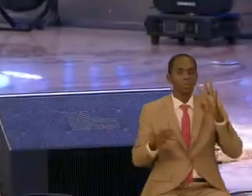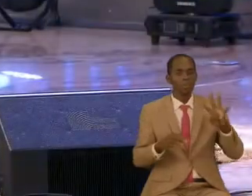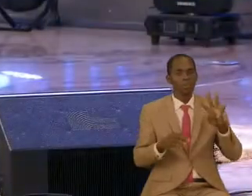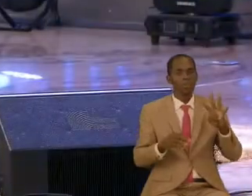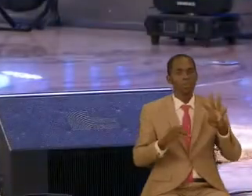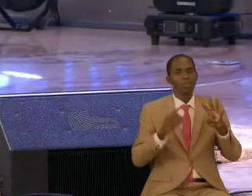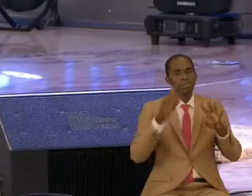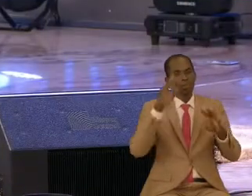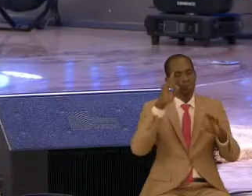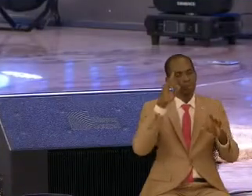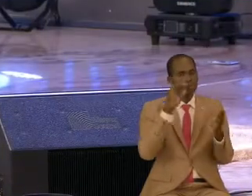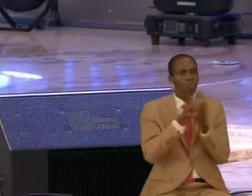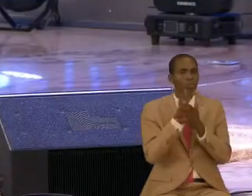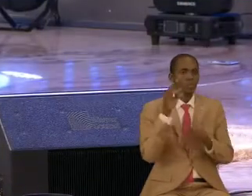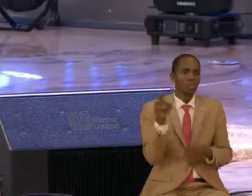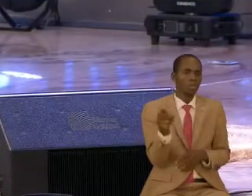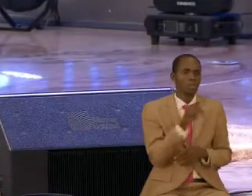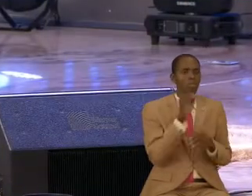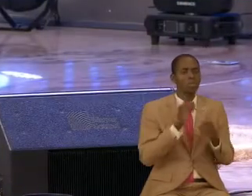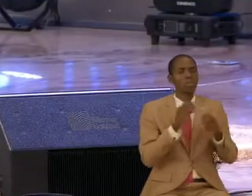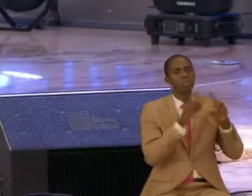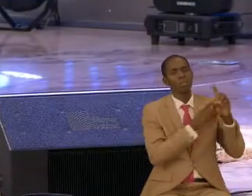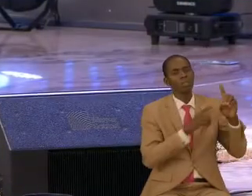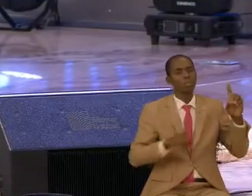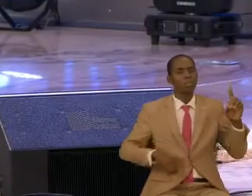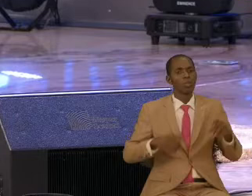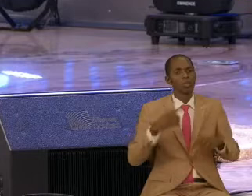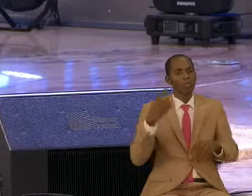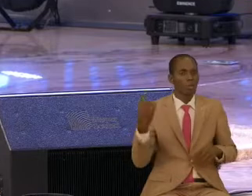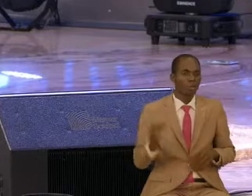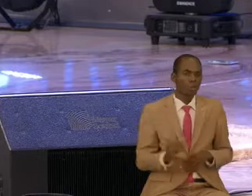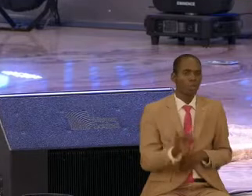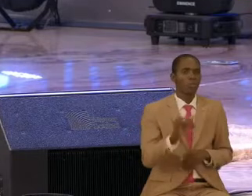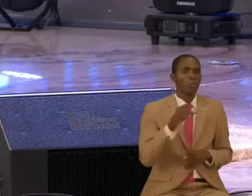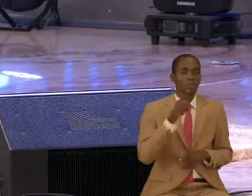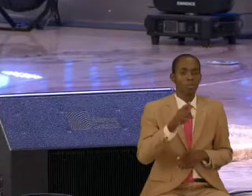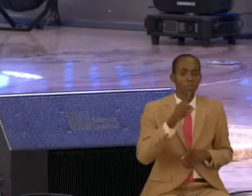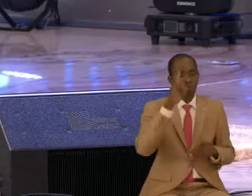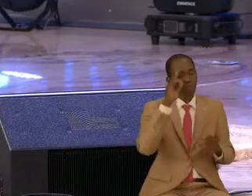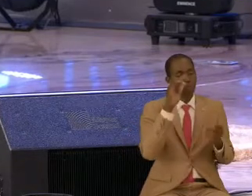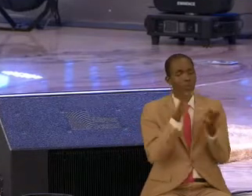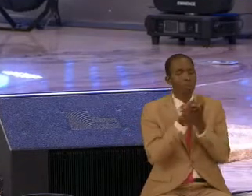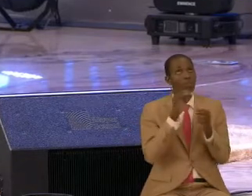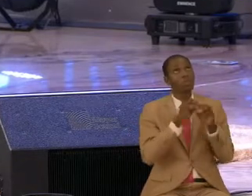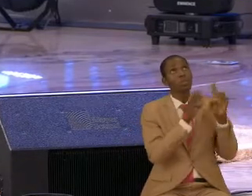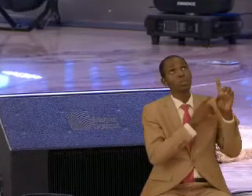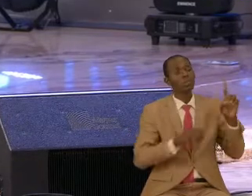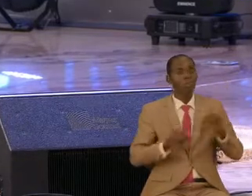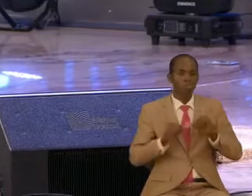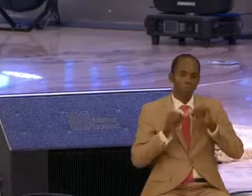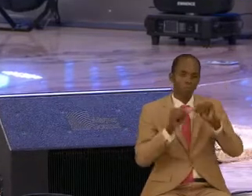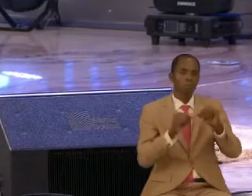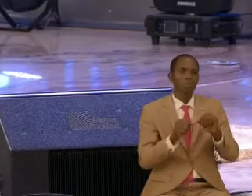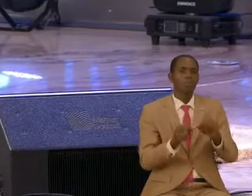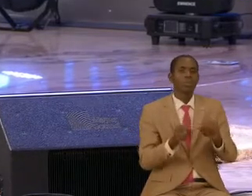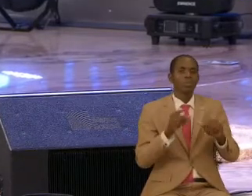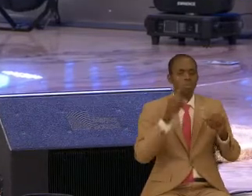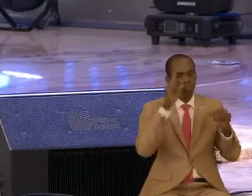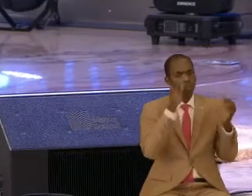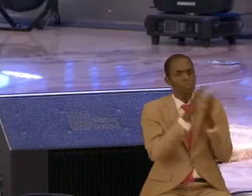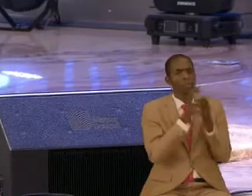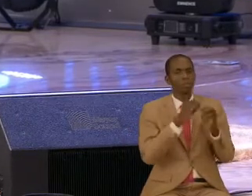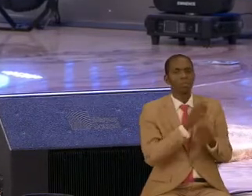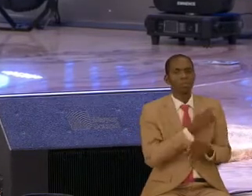verse 4, trust ye in the Lord forever. You've trusted him, keep on trusting. Trust ye in the